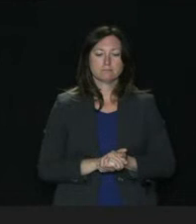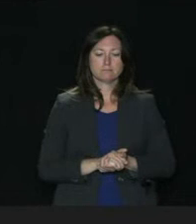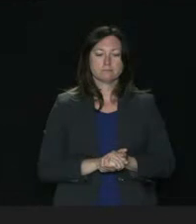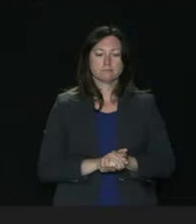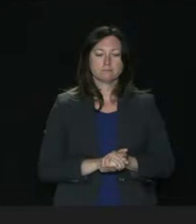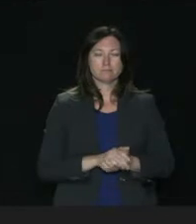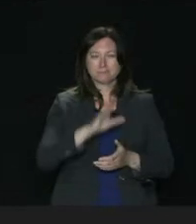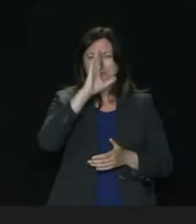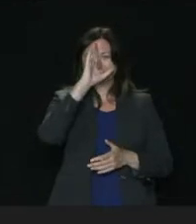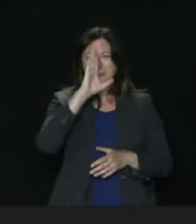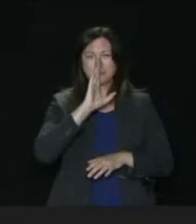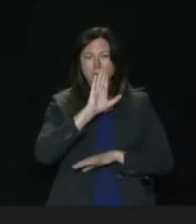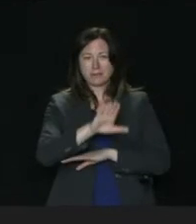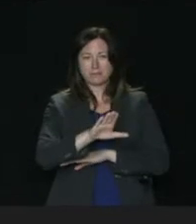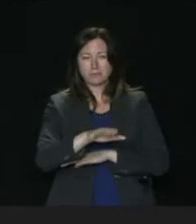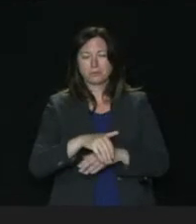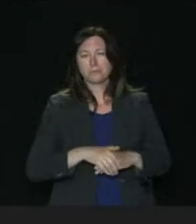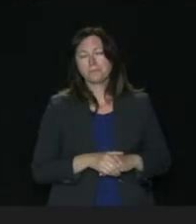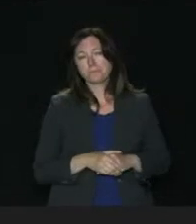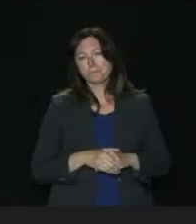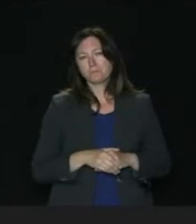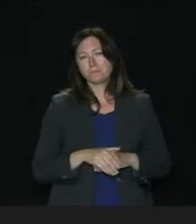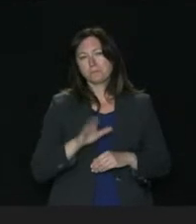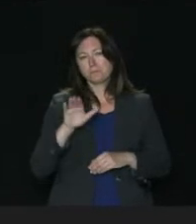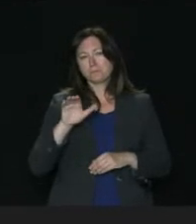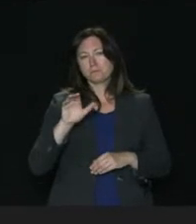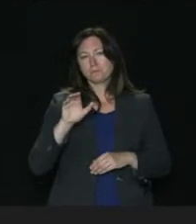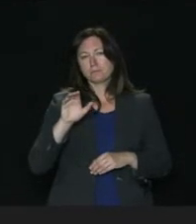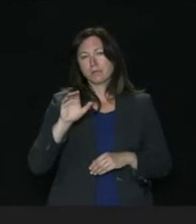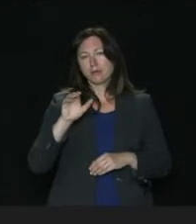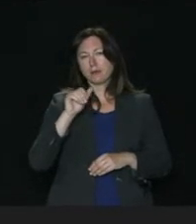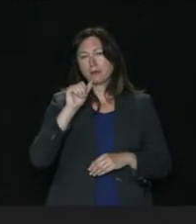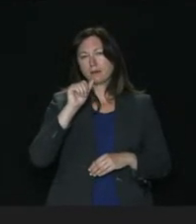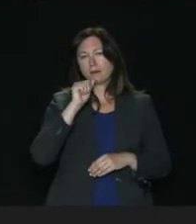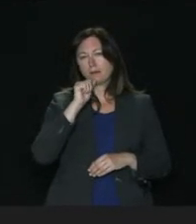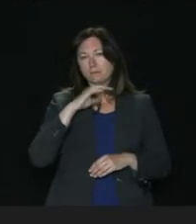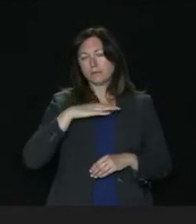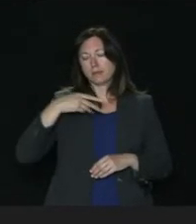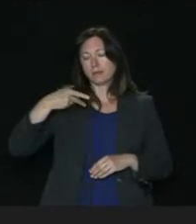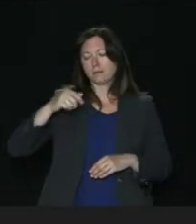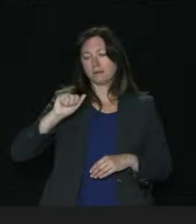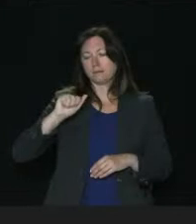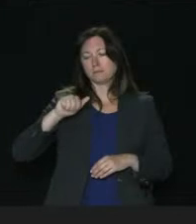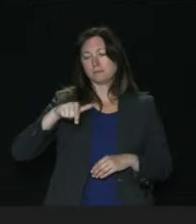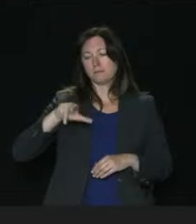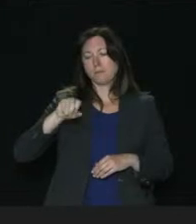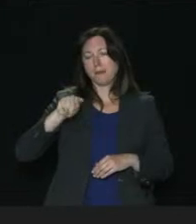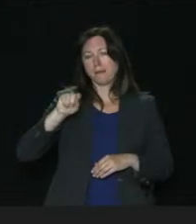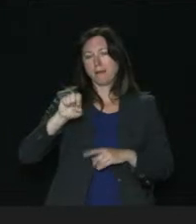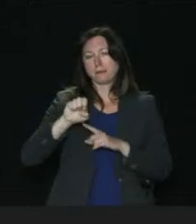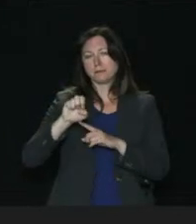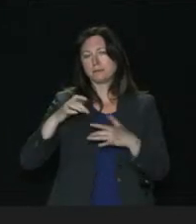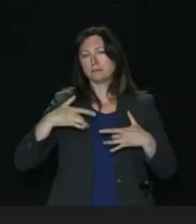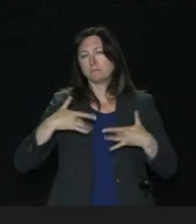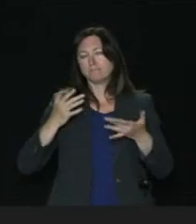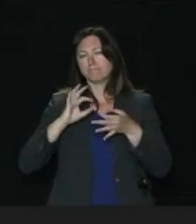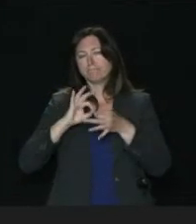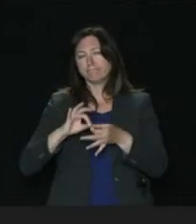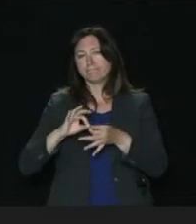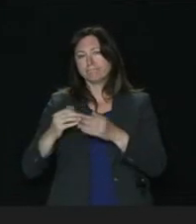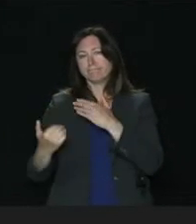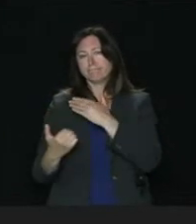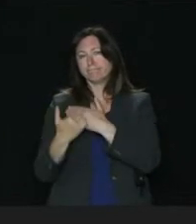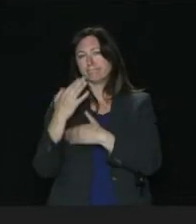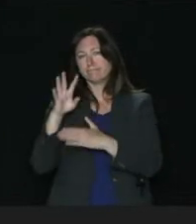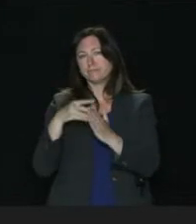Good afternoon. I'm wondering if Madame Paquette, I think, could give us an update on what is happening with the delivery